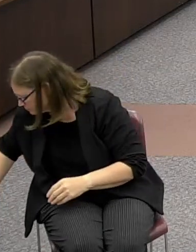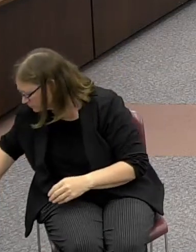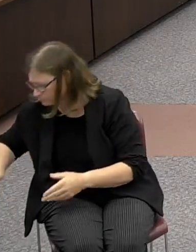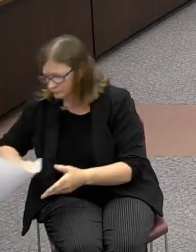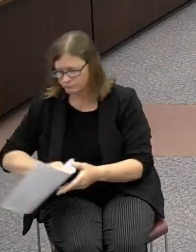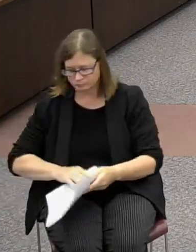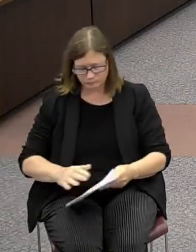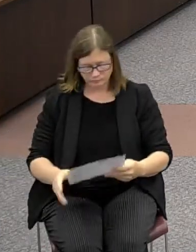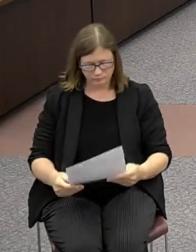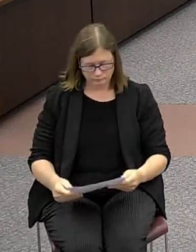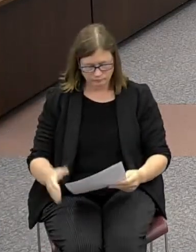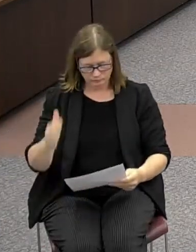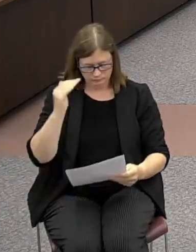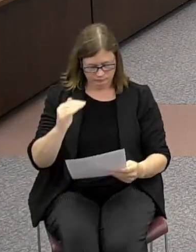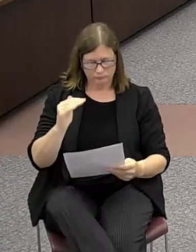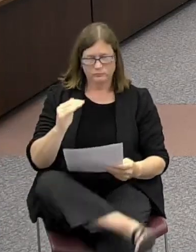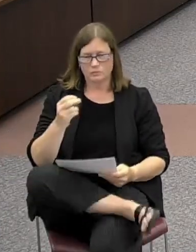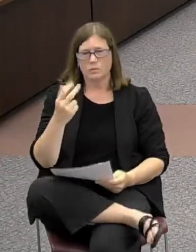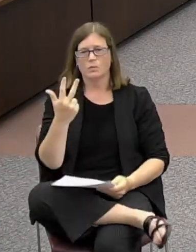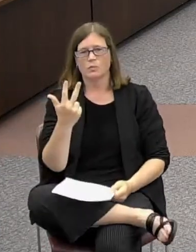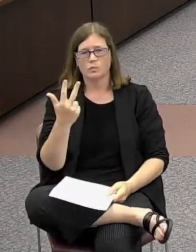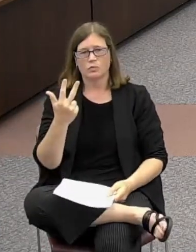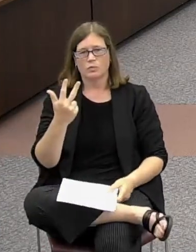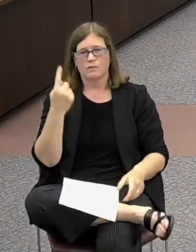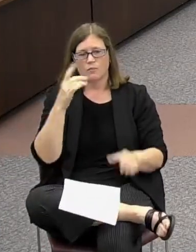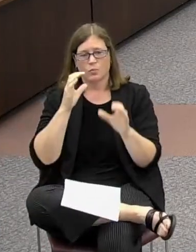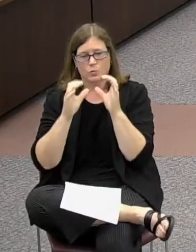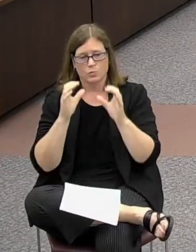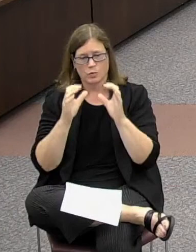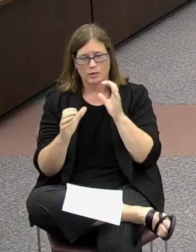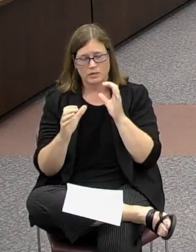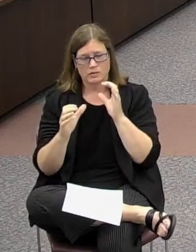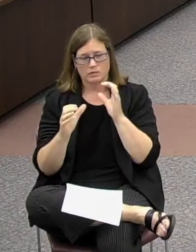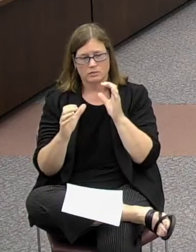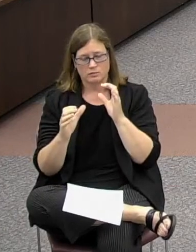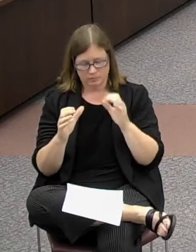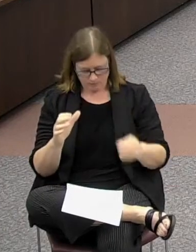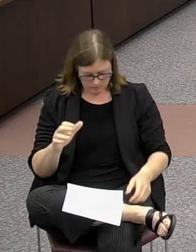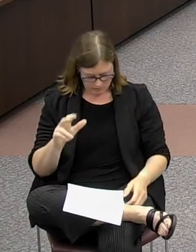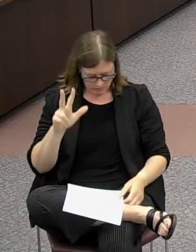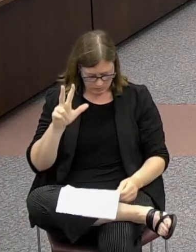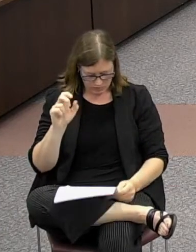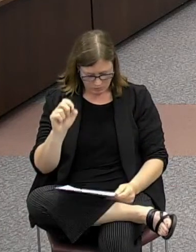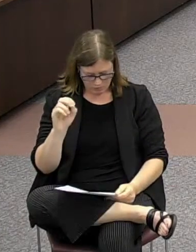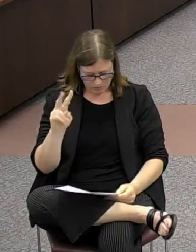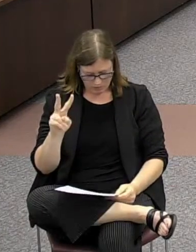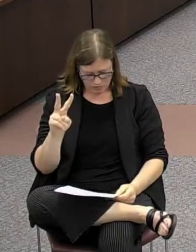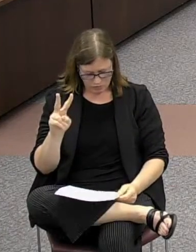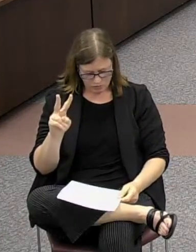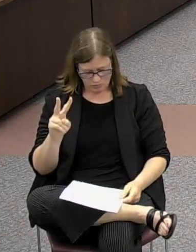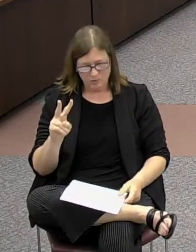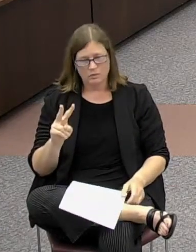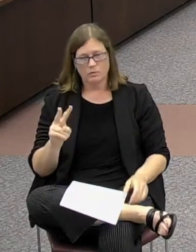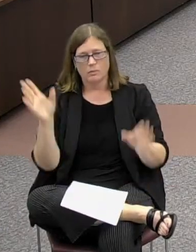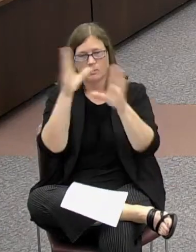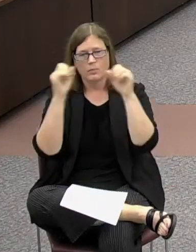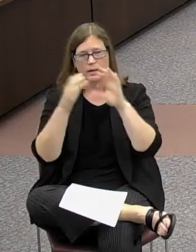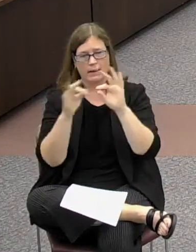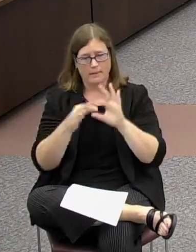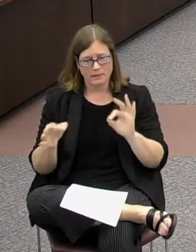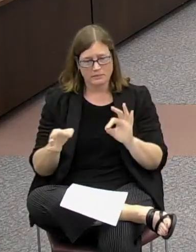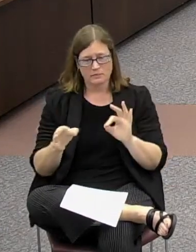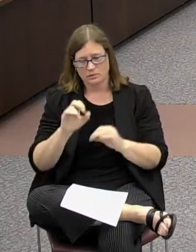Moving down to item 3 on our agenda, communications, and item 3.02 specifically. President's comments, a couple